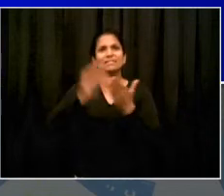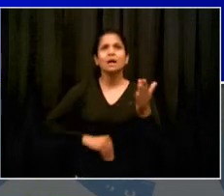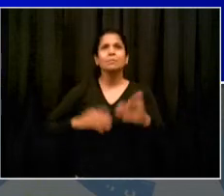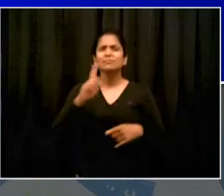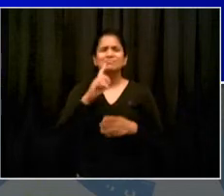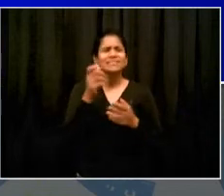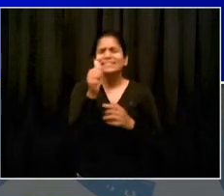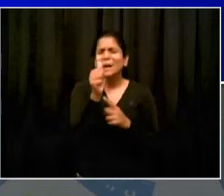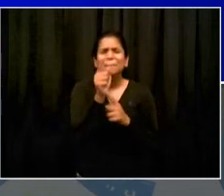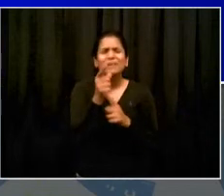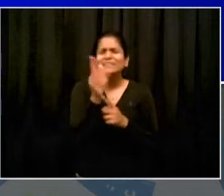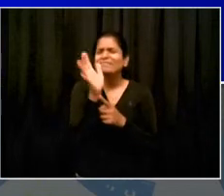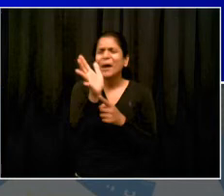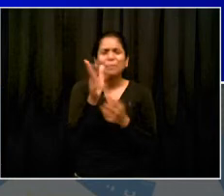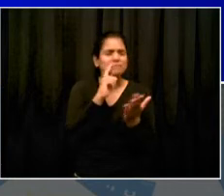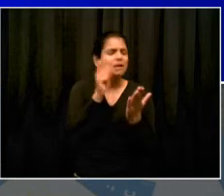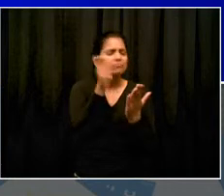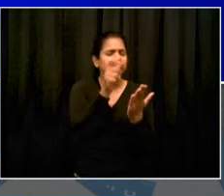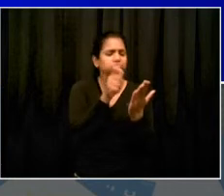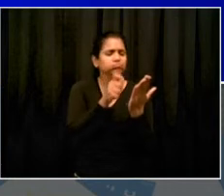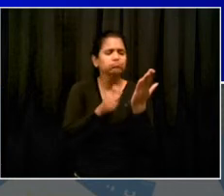my2020census.gov or call